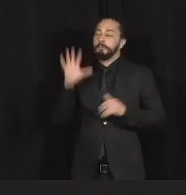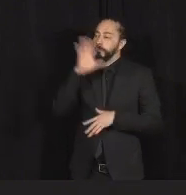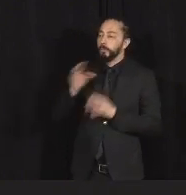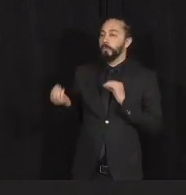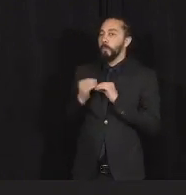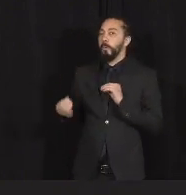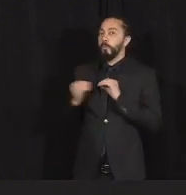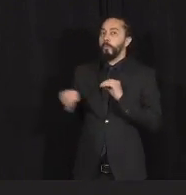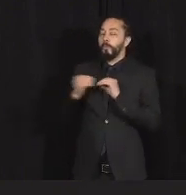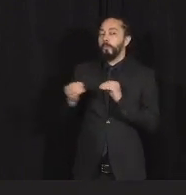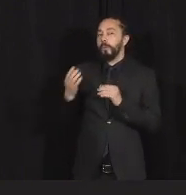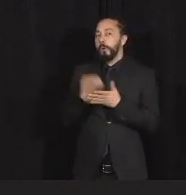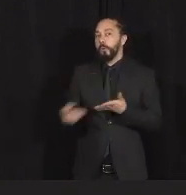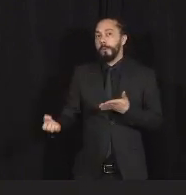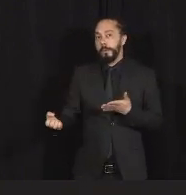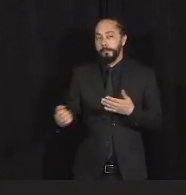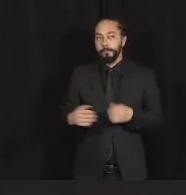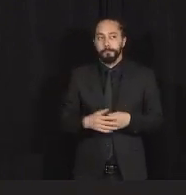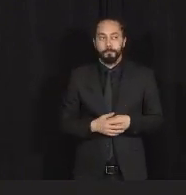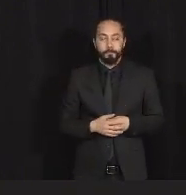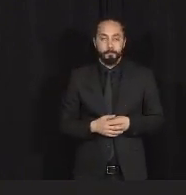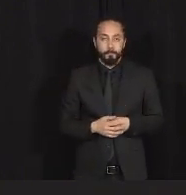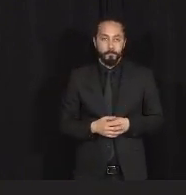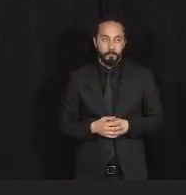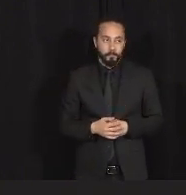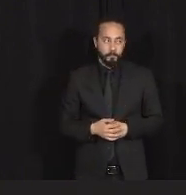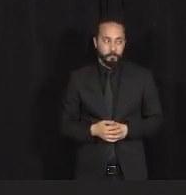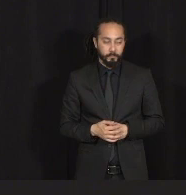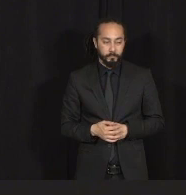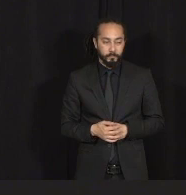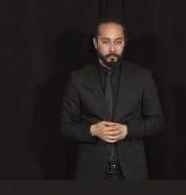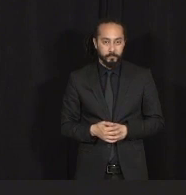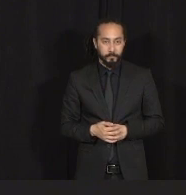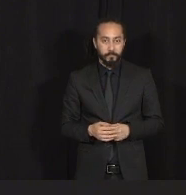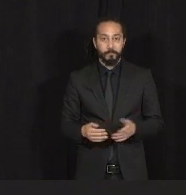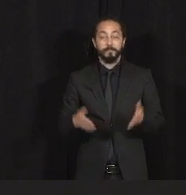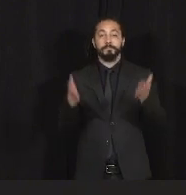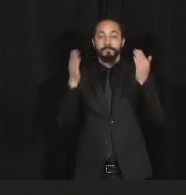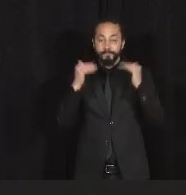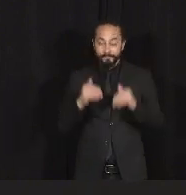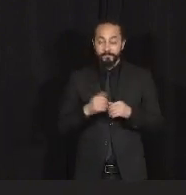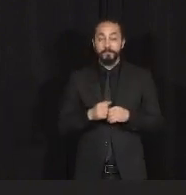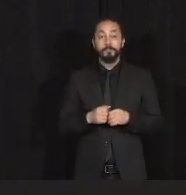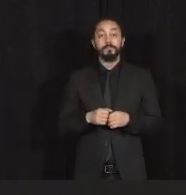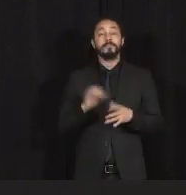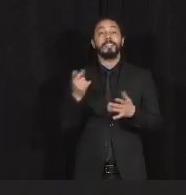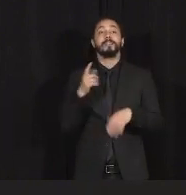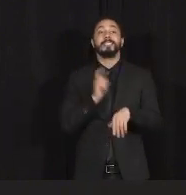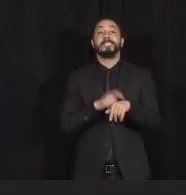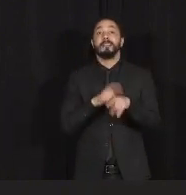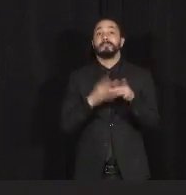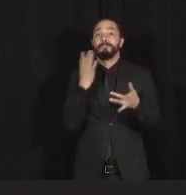Okay, we're going to move on, but just a note that unfortunately we're running short on time, so this will be the last caller.